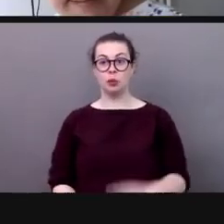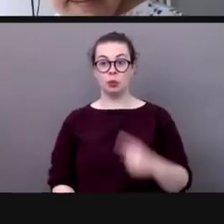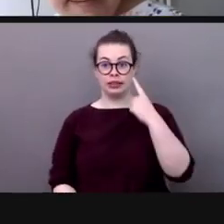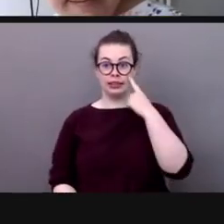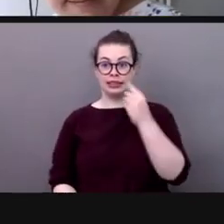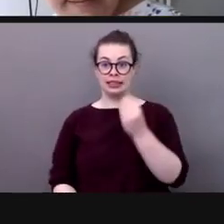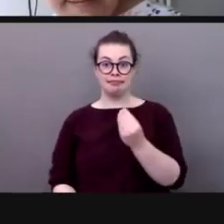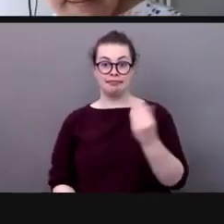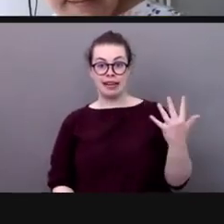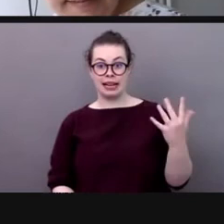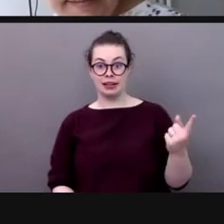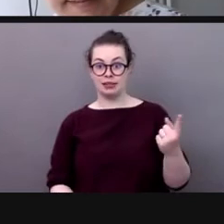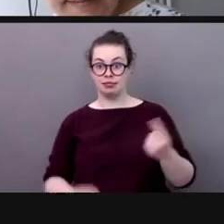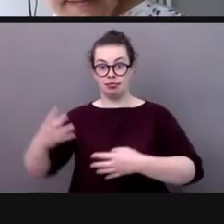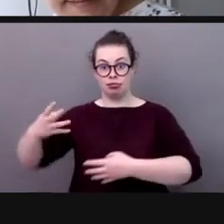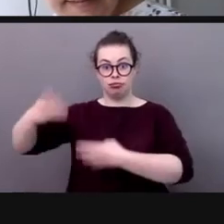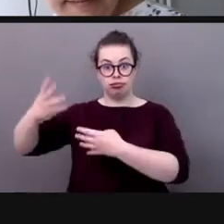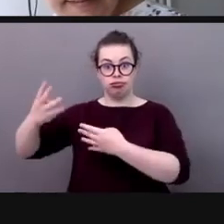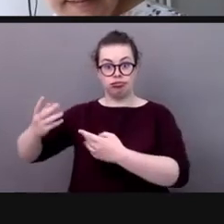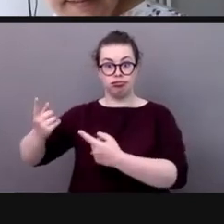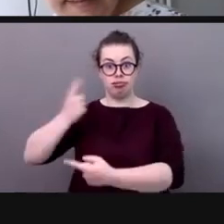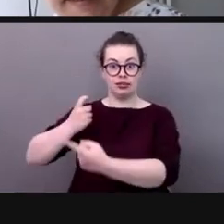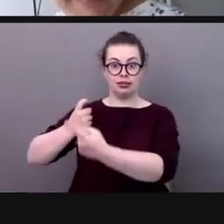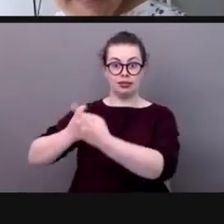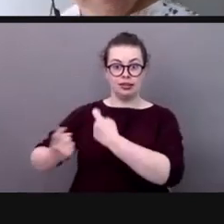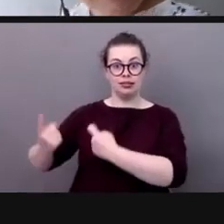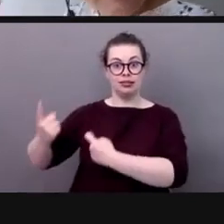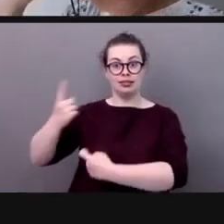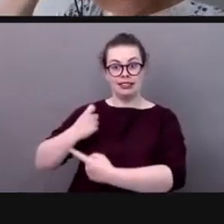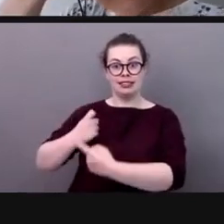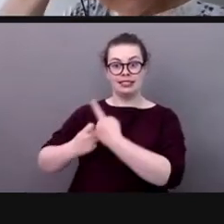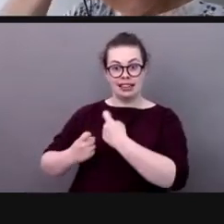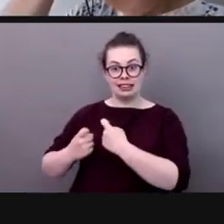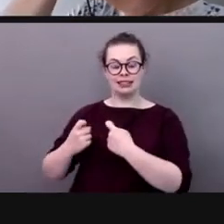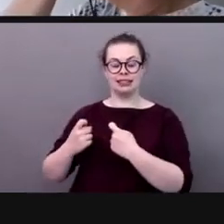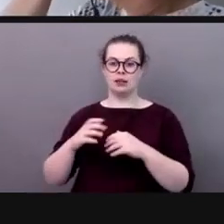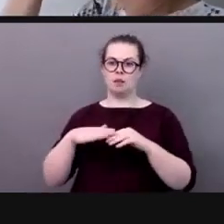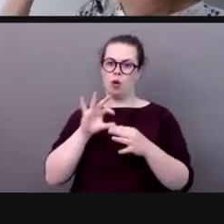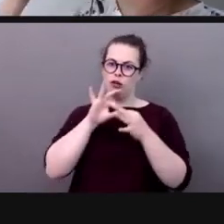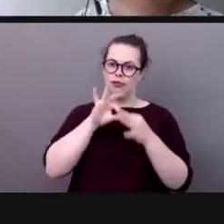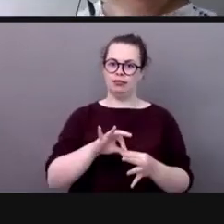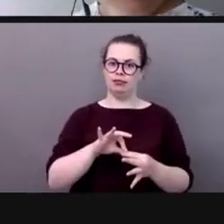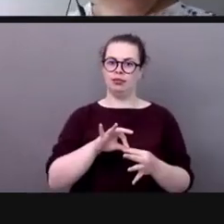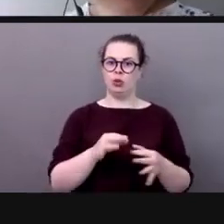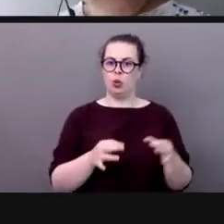questions on local actors.